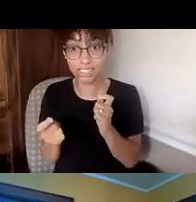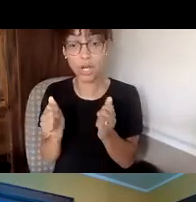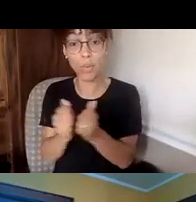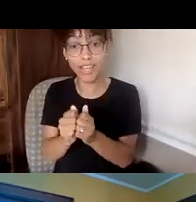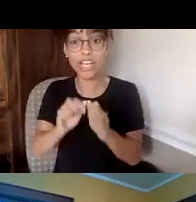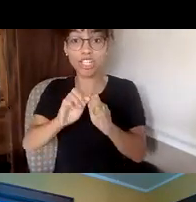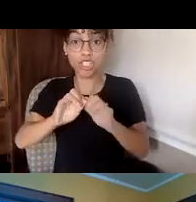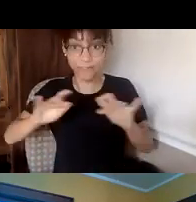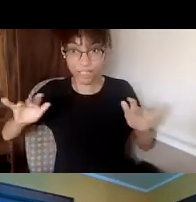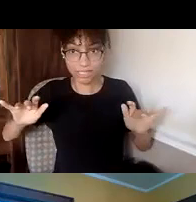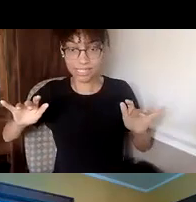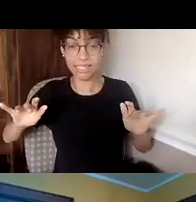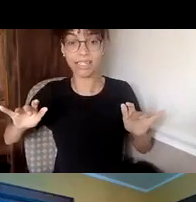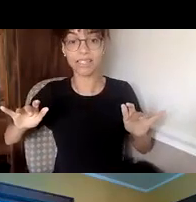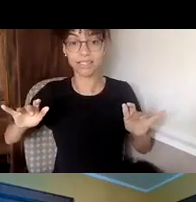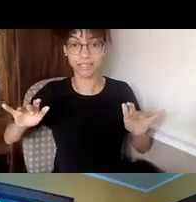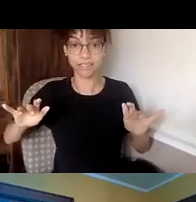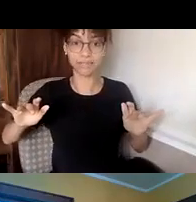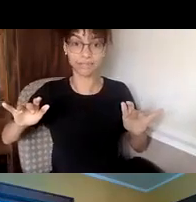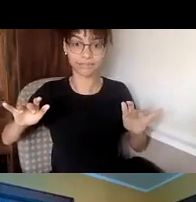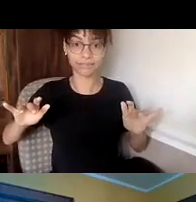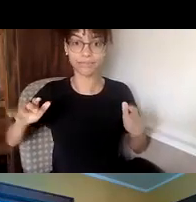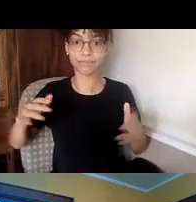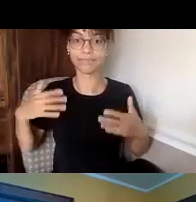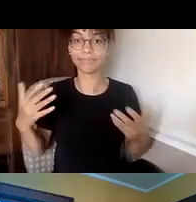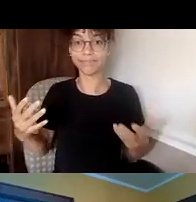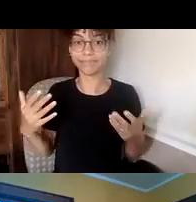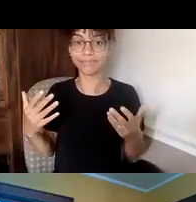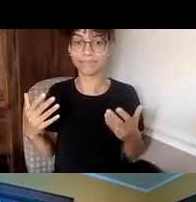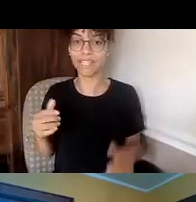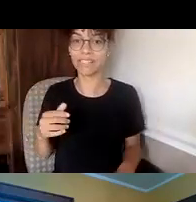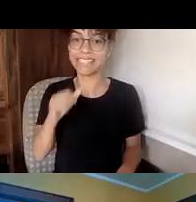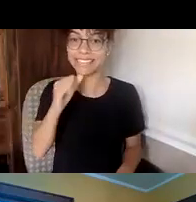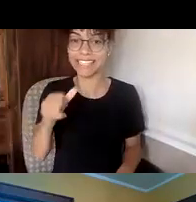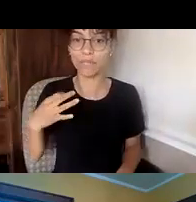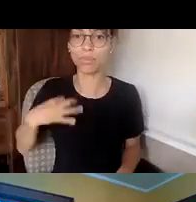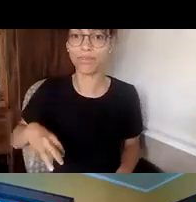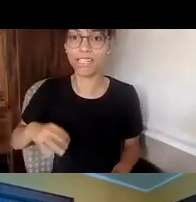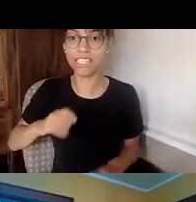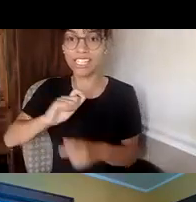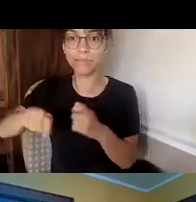diversity and sort of not privileging certain kinds of power?